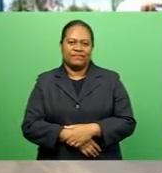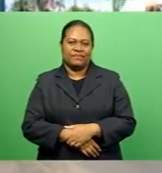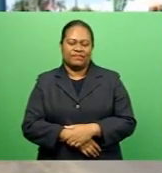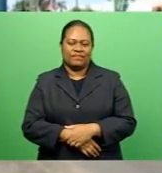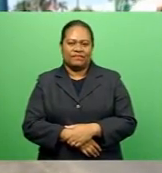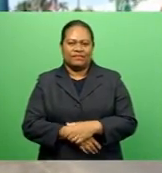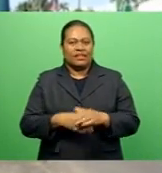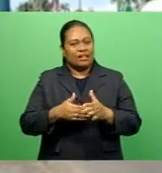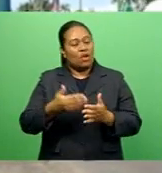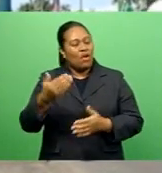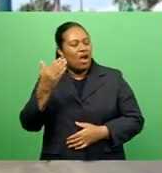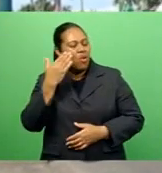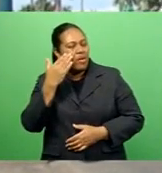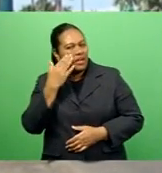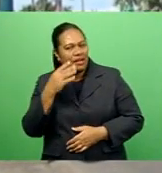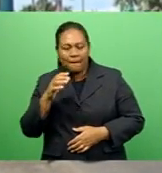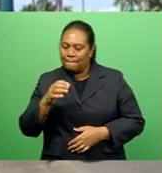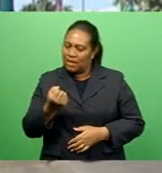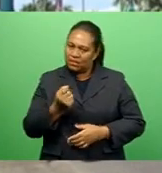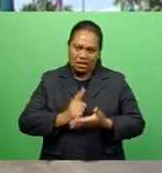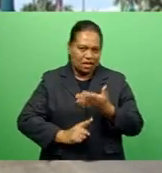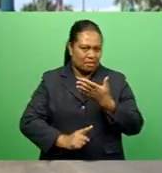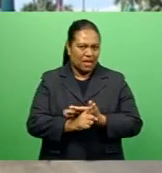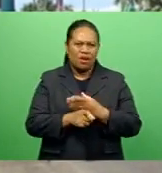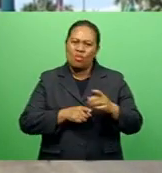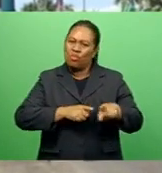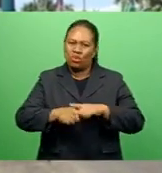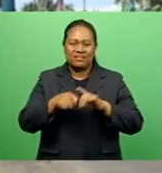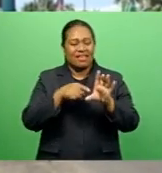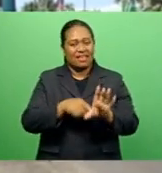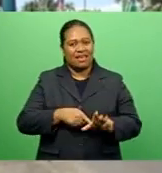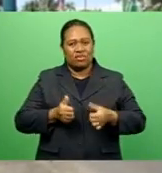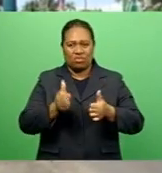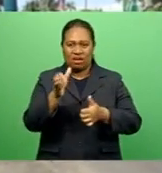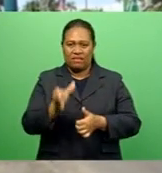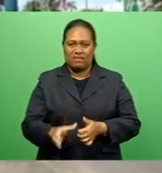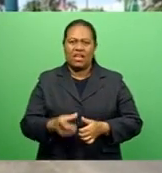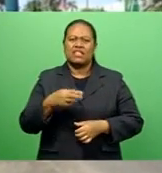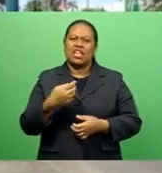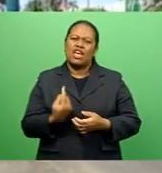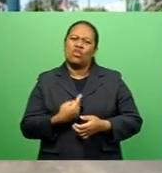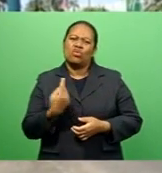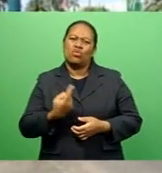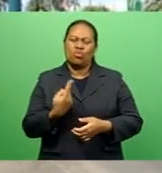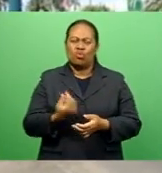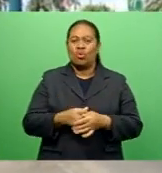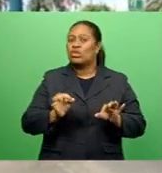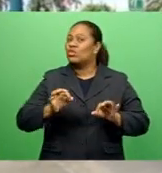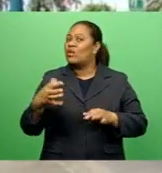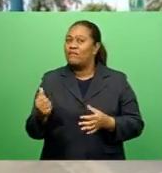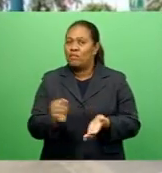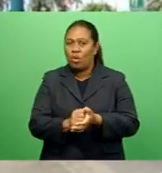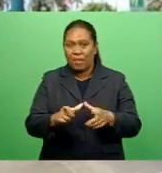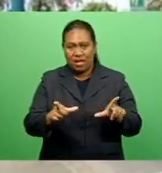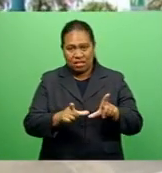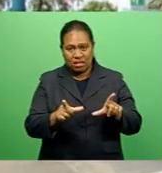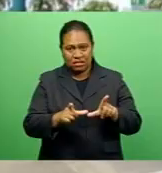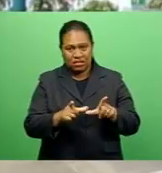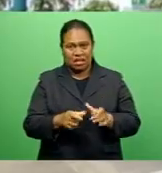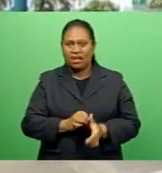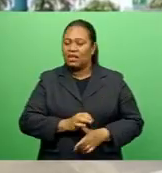More awareness is needed in this area, particularly young drivers and those drives rental cars without proper license.